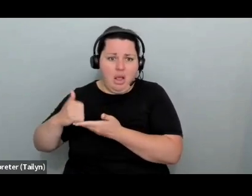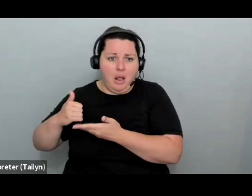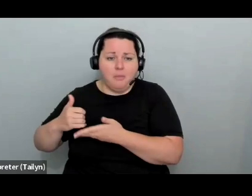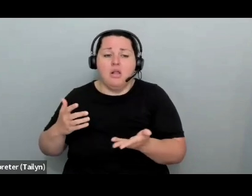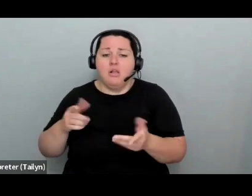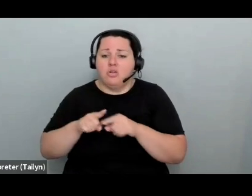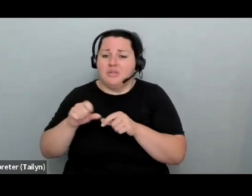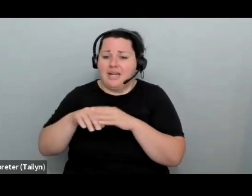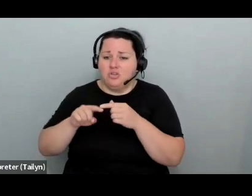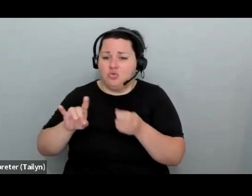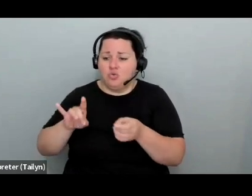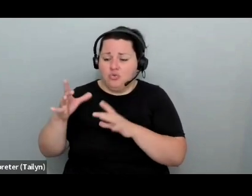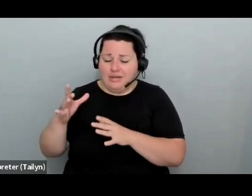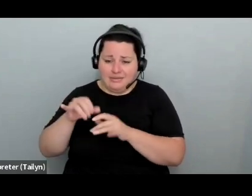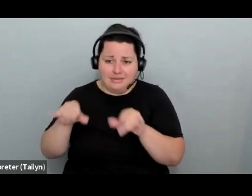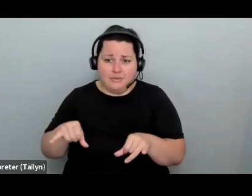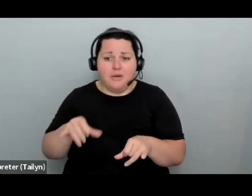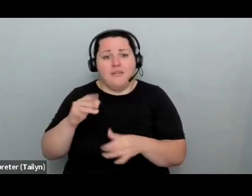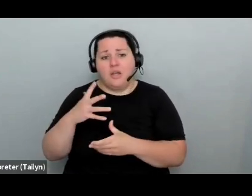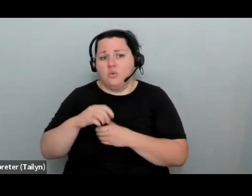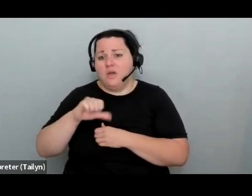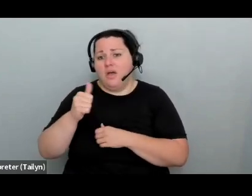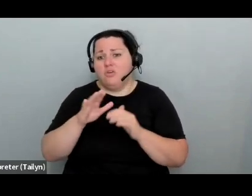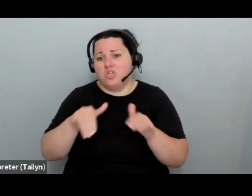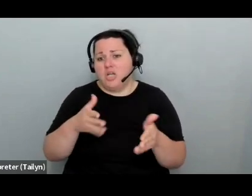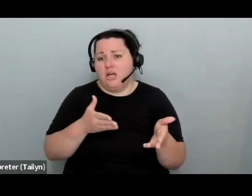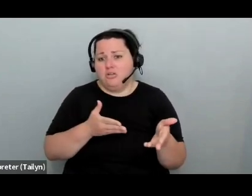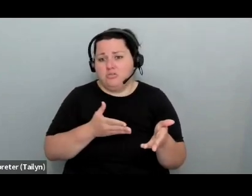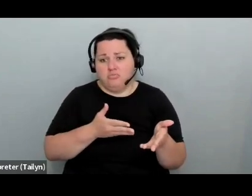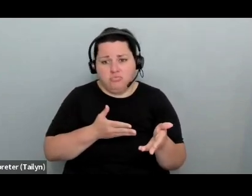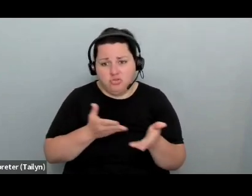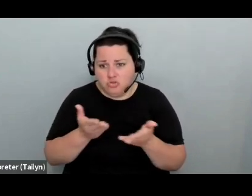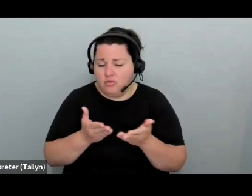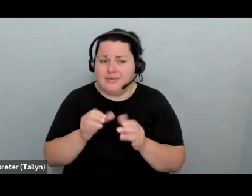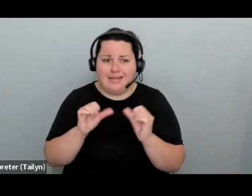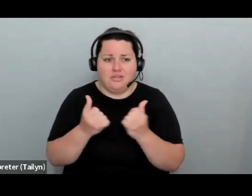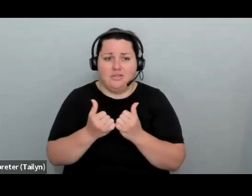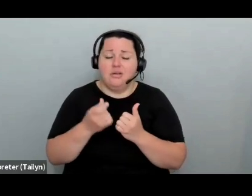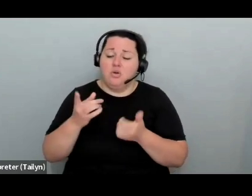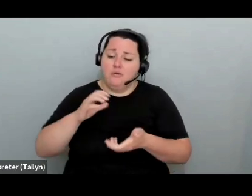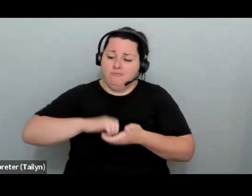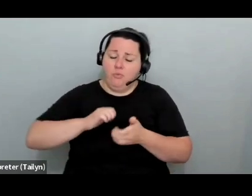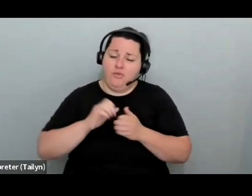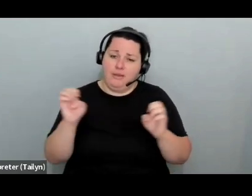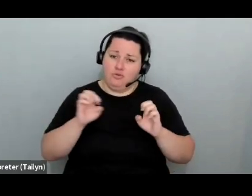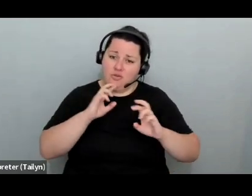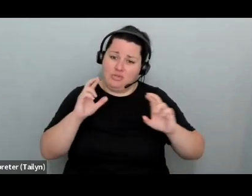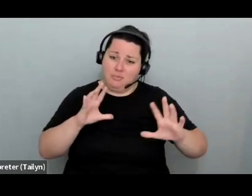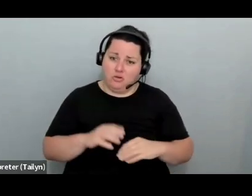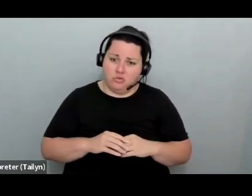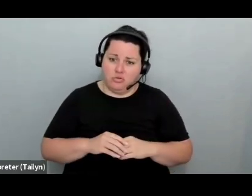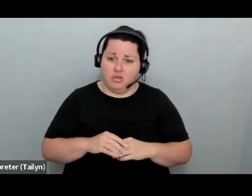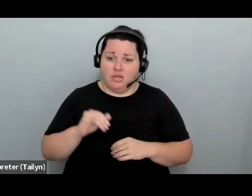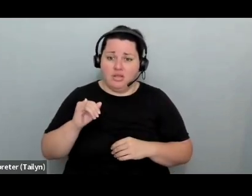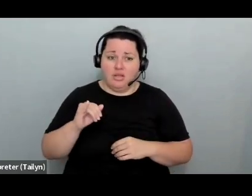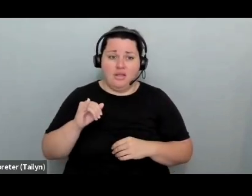crisis system? This would also include all your other child serving agencies. What is your partnership with emergency responders? What if SAMHSA